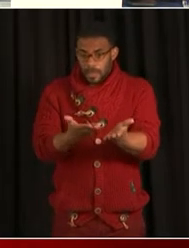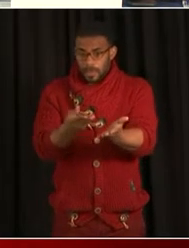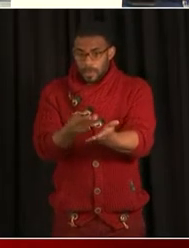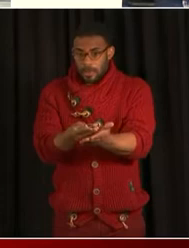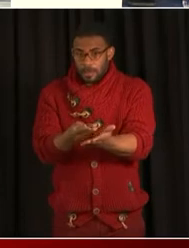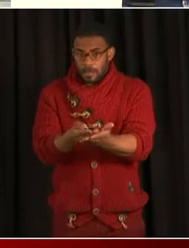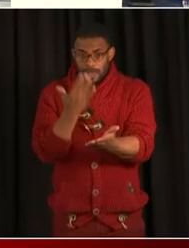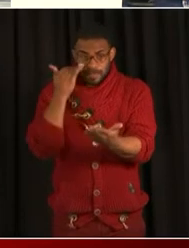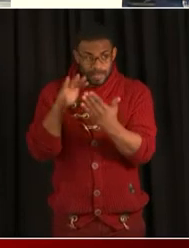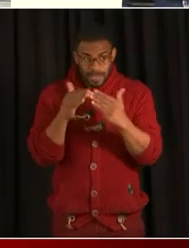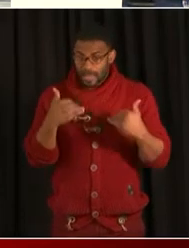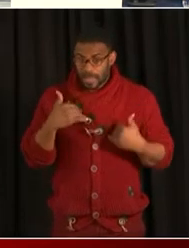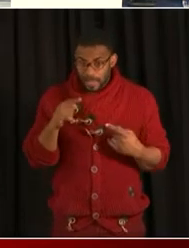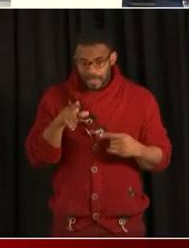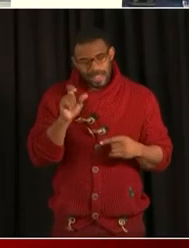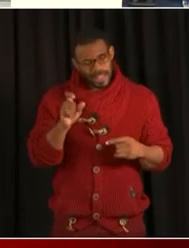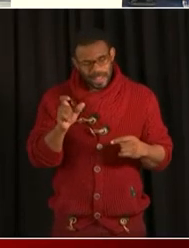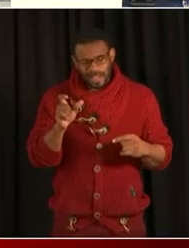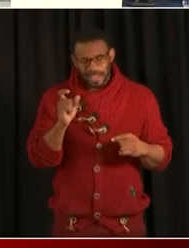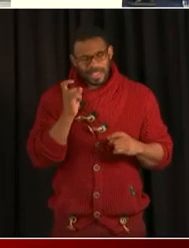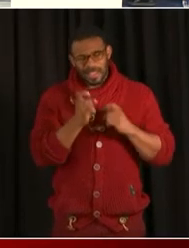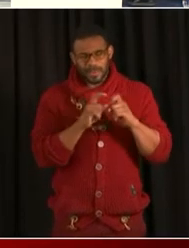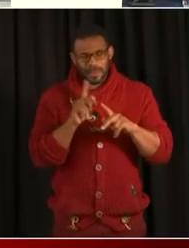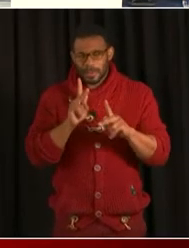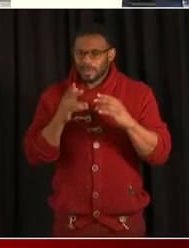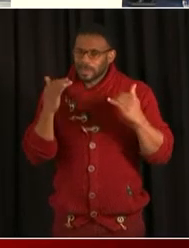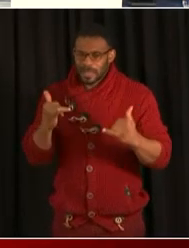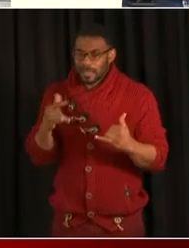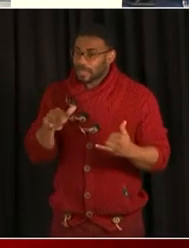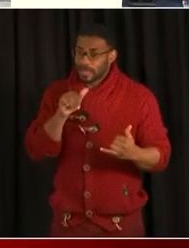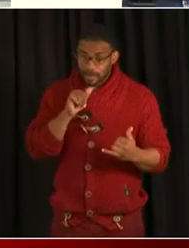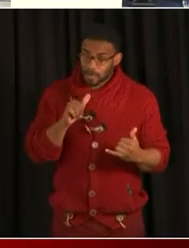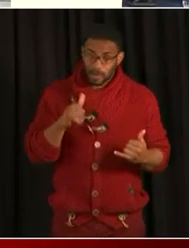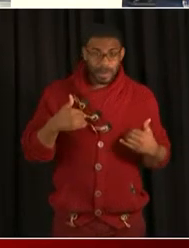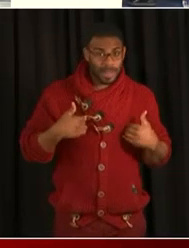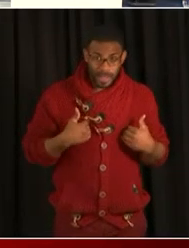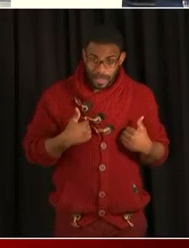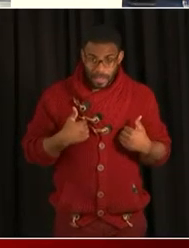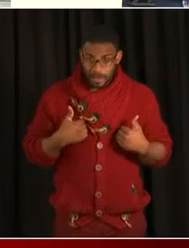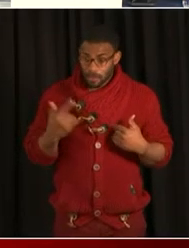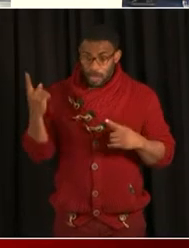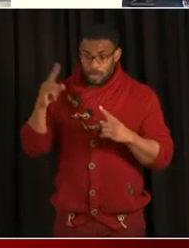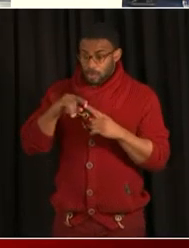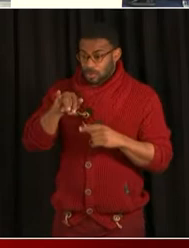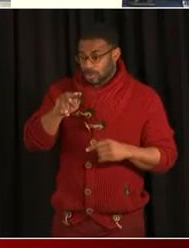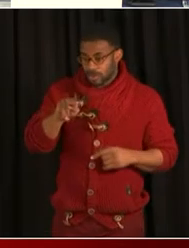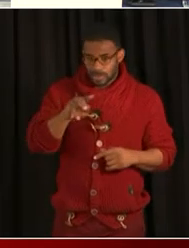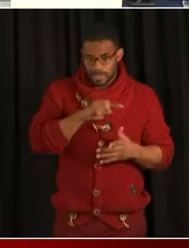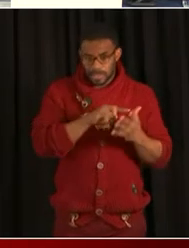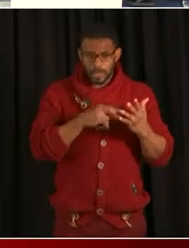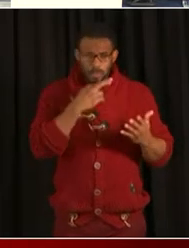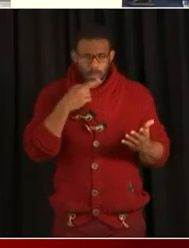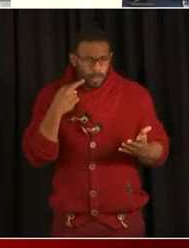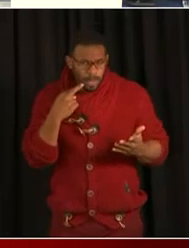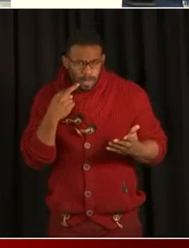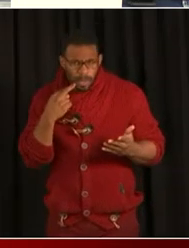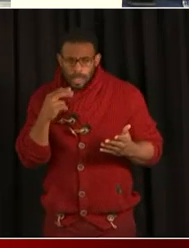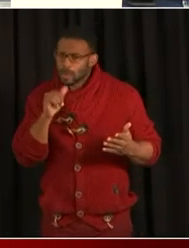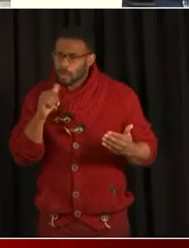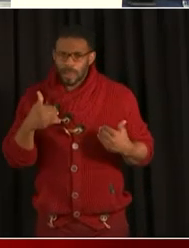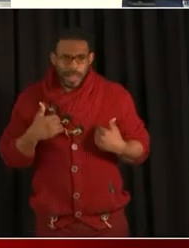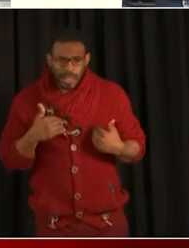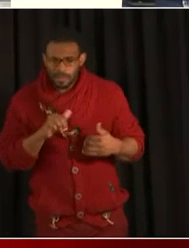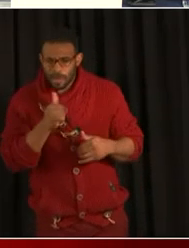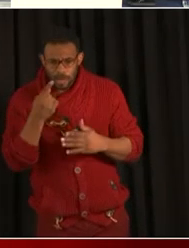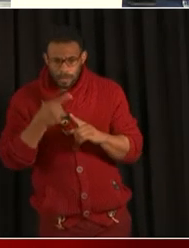here's your money. If the city has it, they've got to get it to the people now. They don't have until January. These restaurants